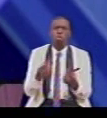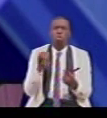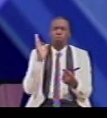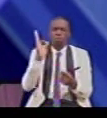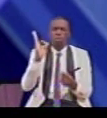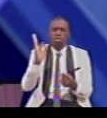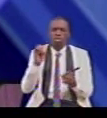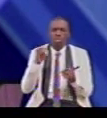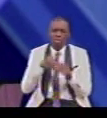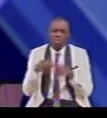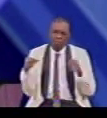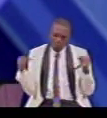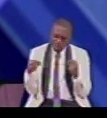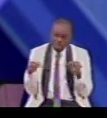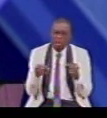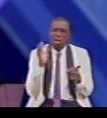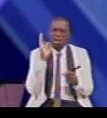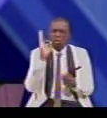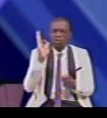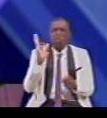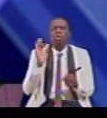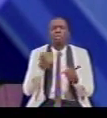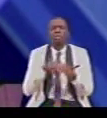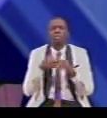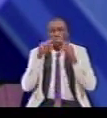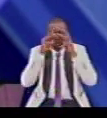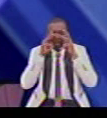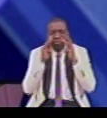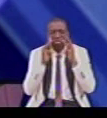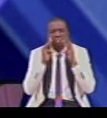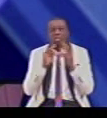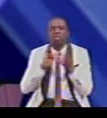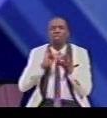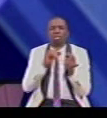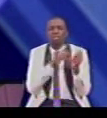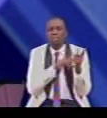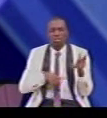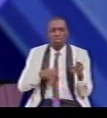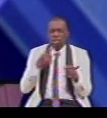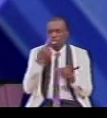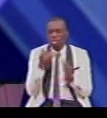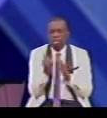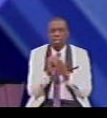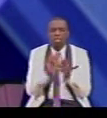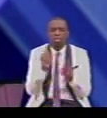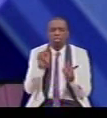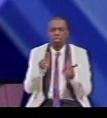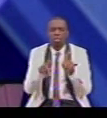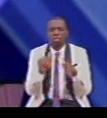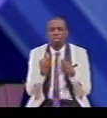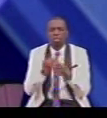sometimes with tears the Lord has said it they are so in tears Sharif enjoy